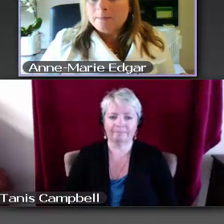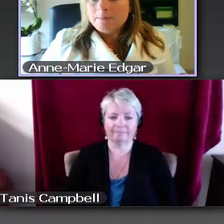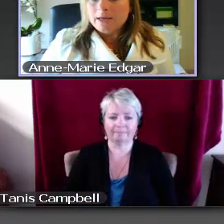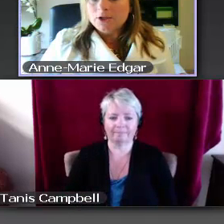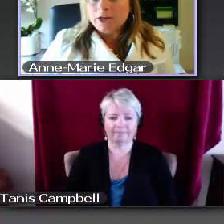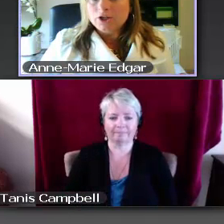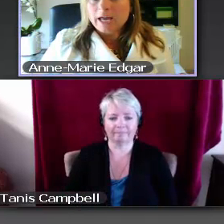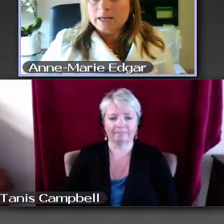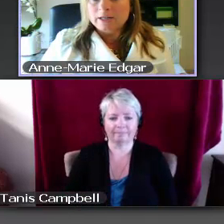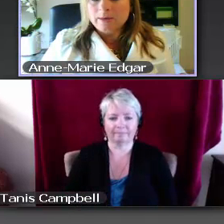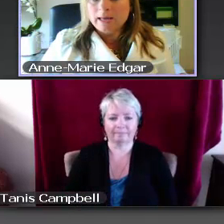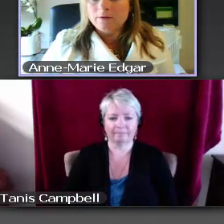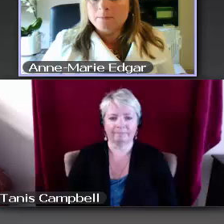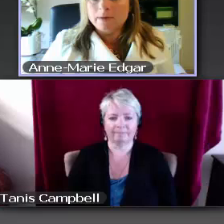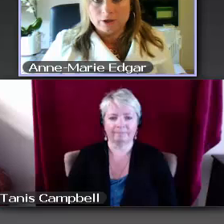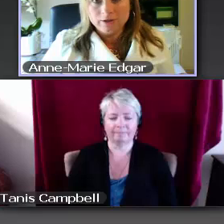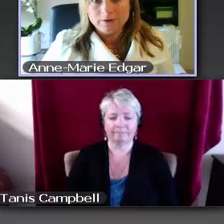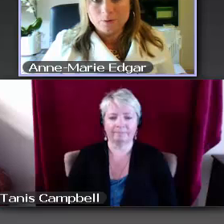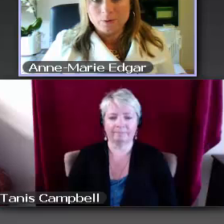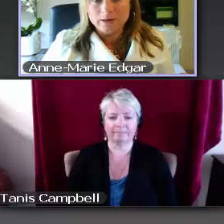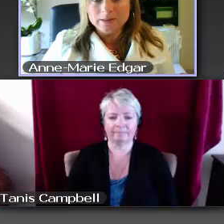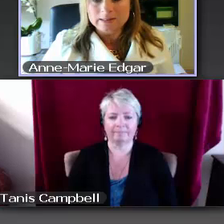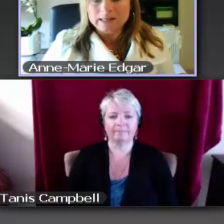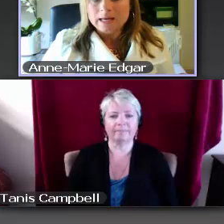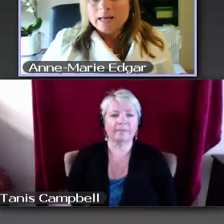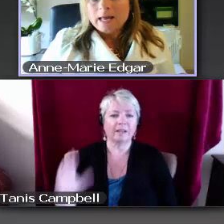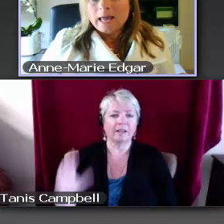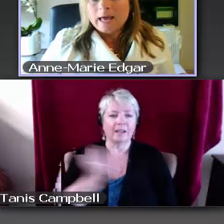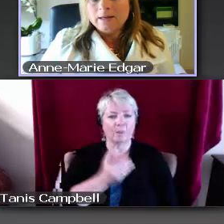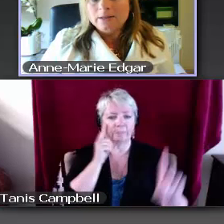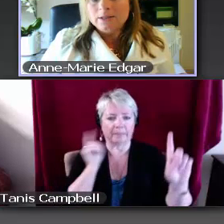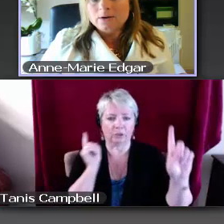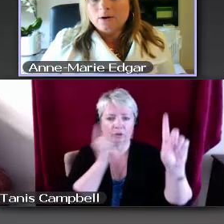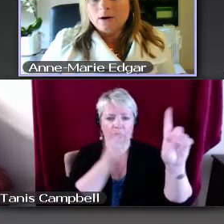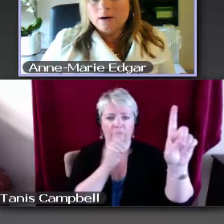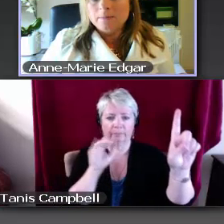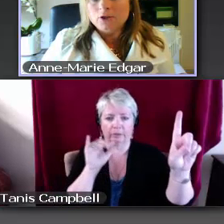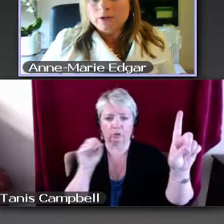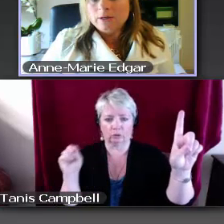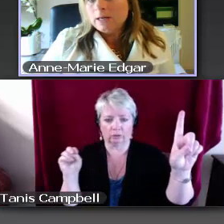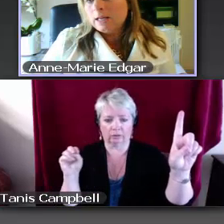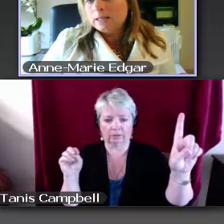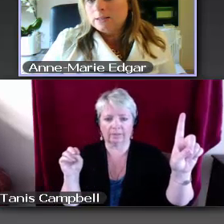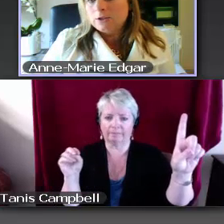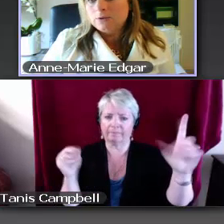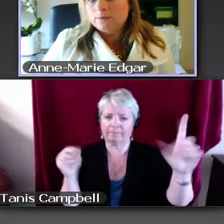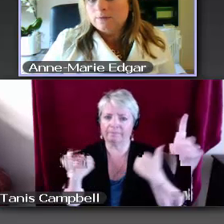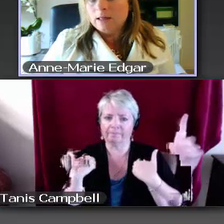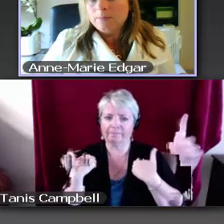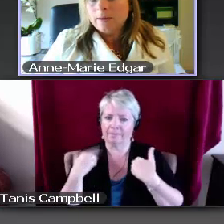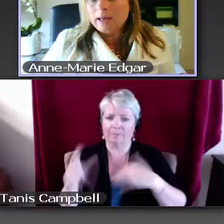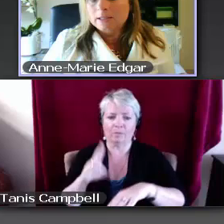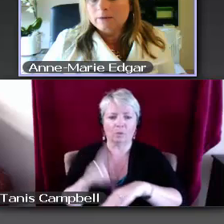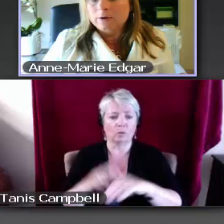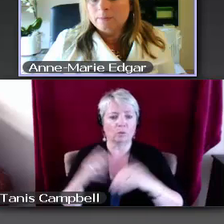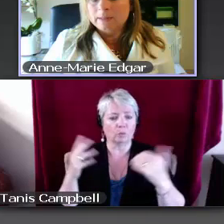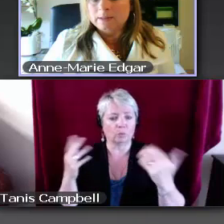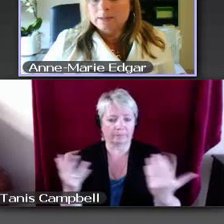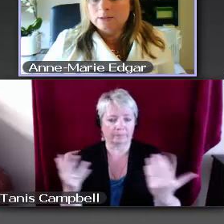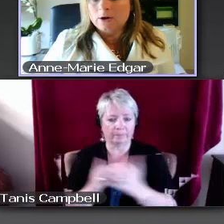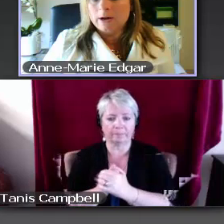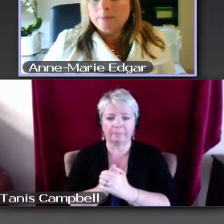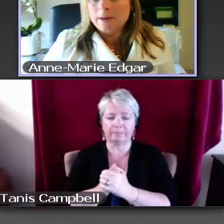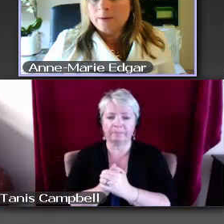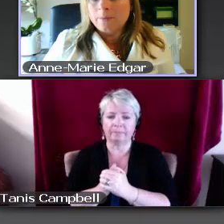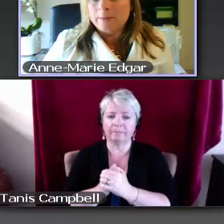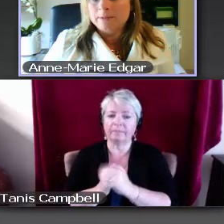At Make a Change Canada, we have a mission, of course, and our mission is to develop and deliver